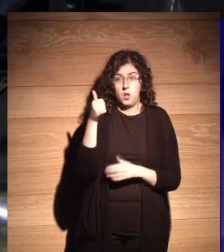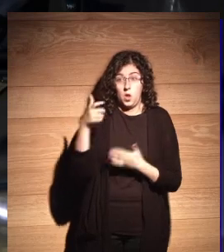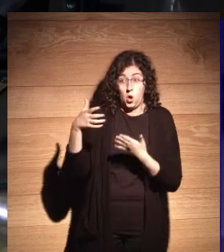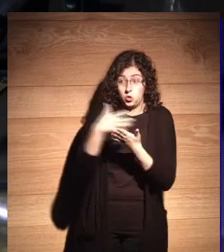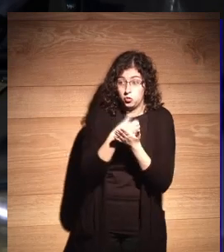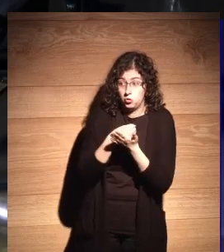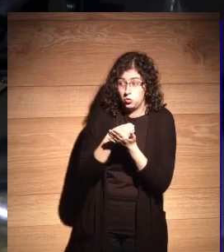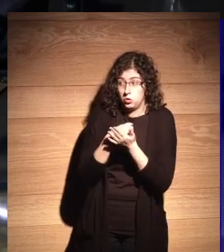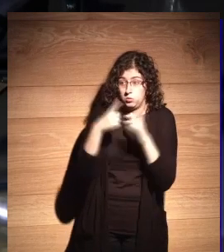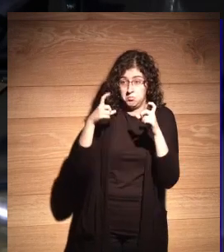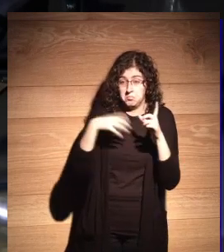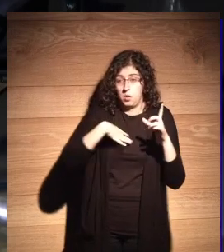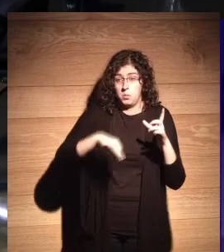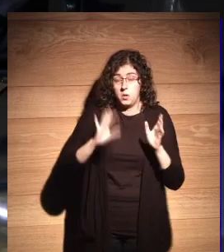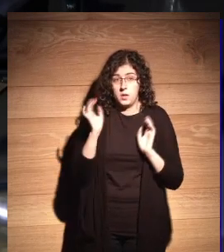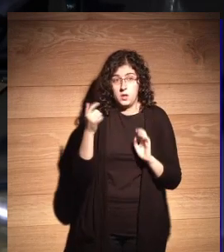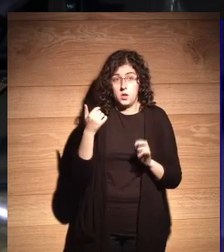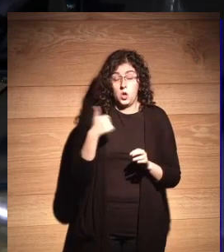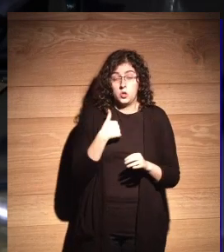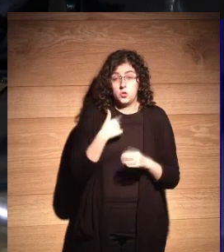I was in Afghanistan, even